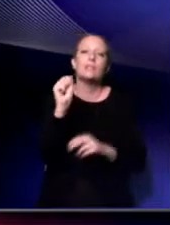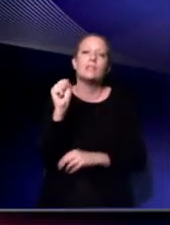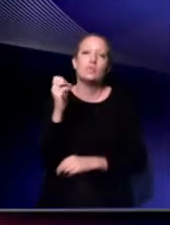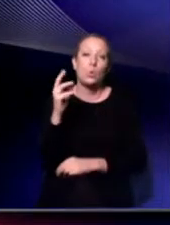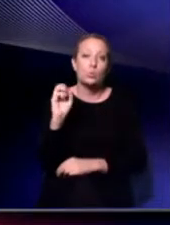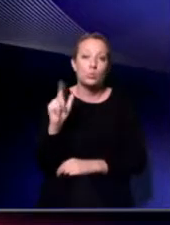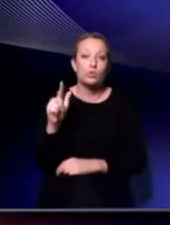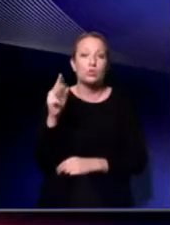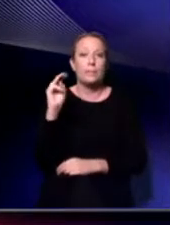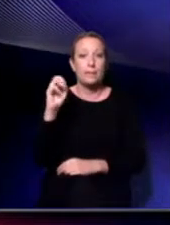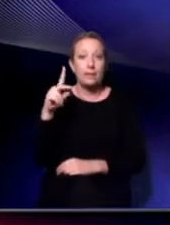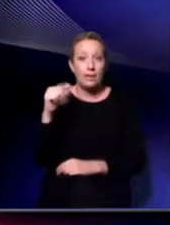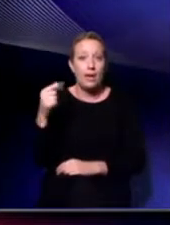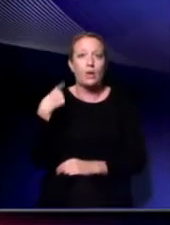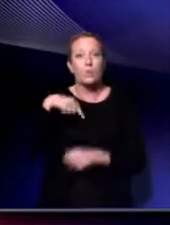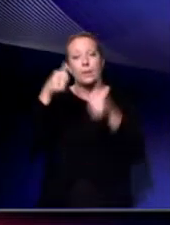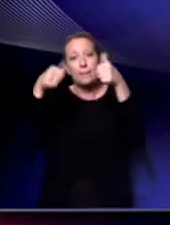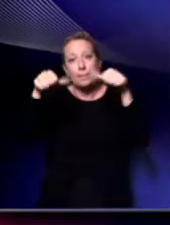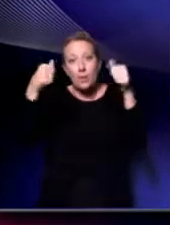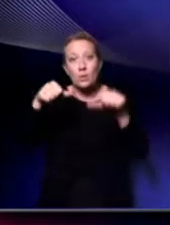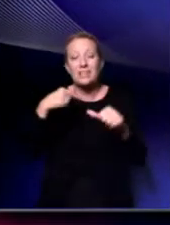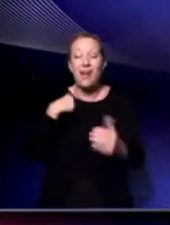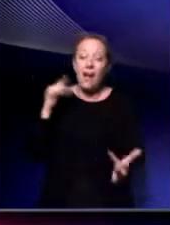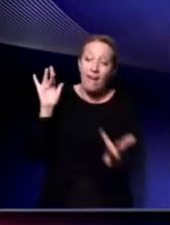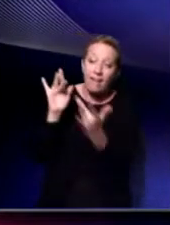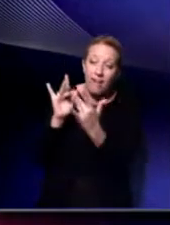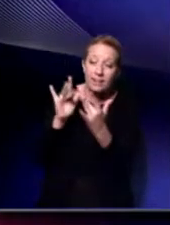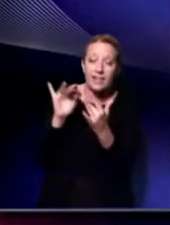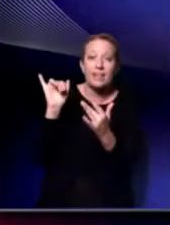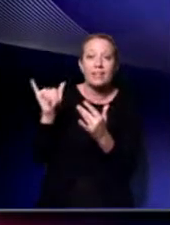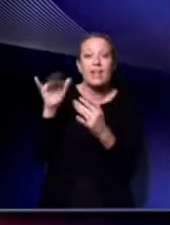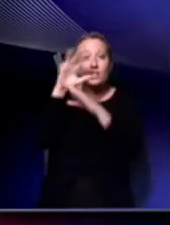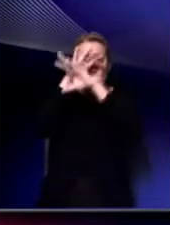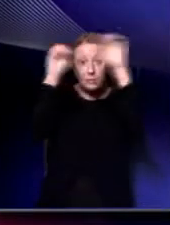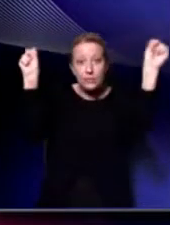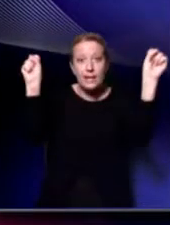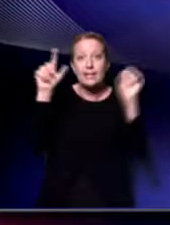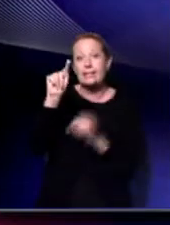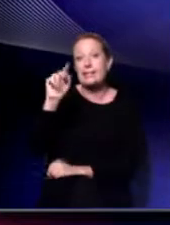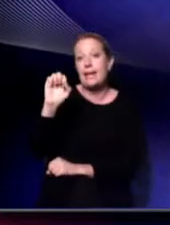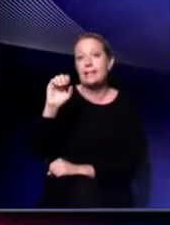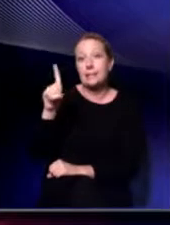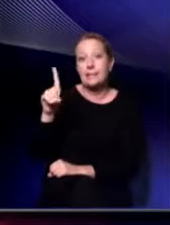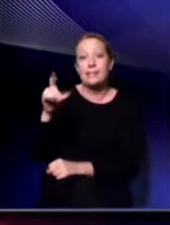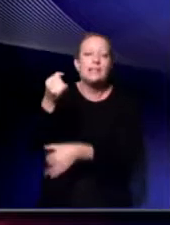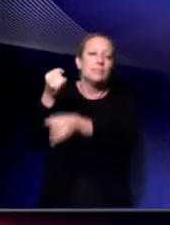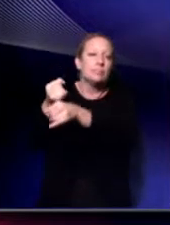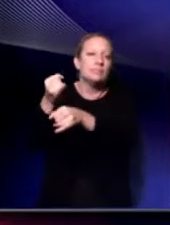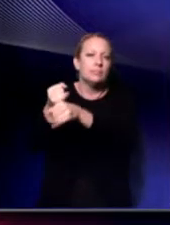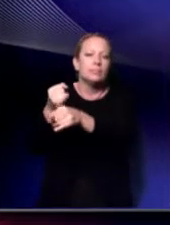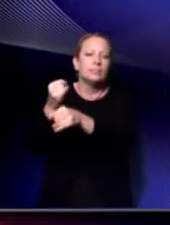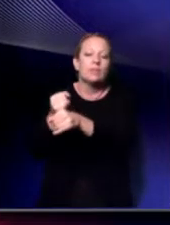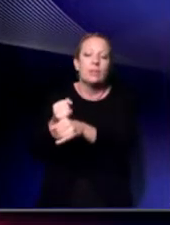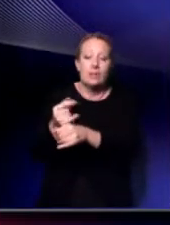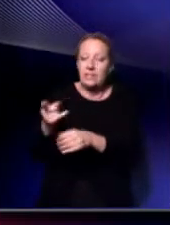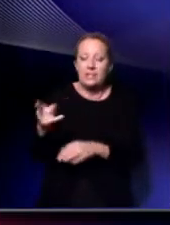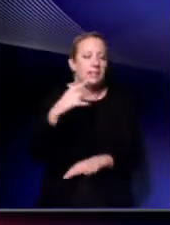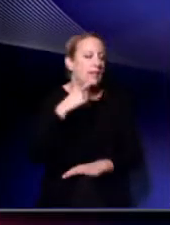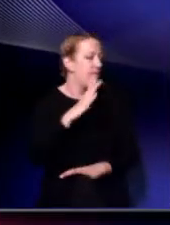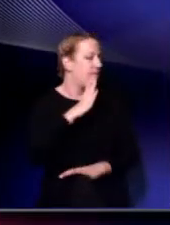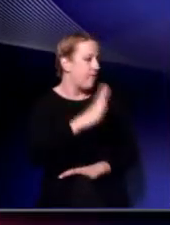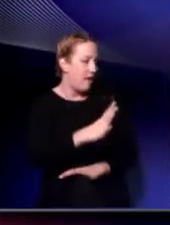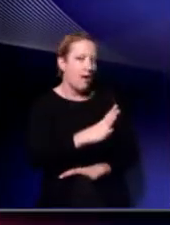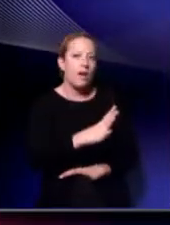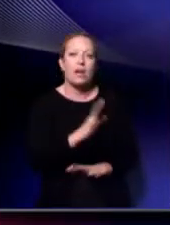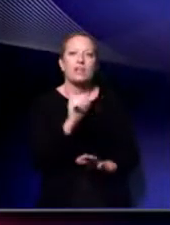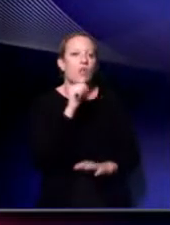superintendent of the School for the Blind in Texas, and he indicated that they were fine, they didn't need assistance. I've also reached out to the Florida School